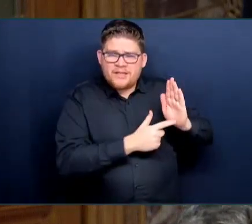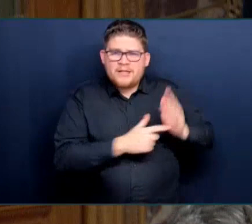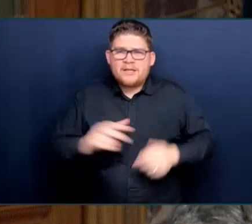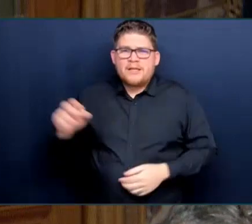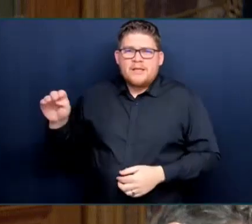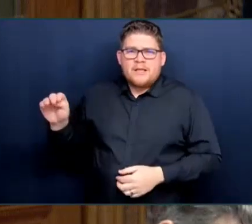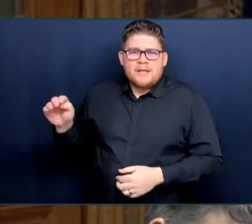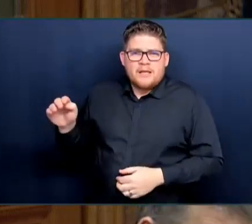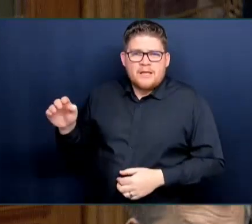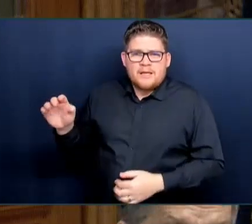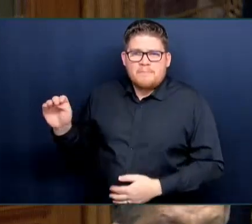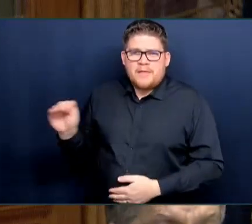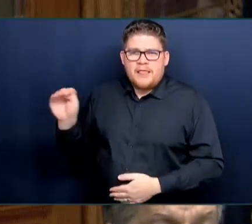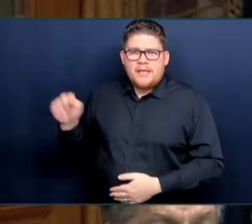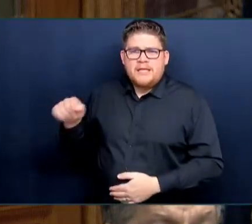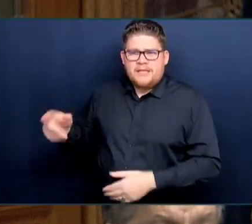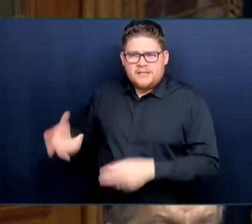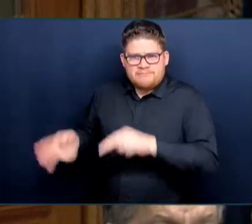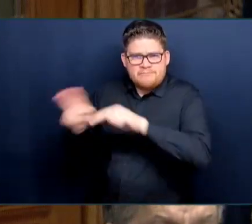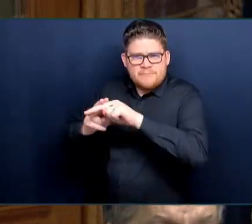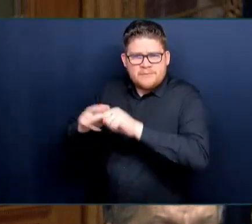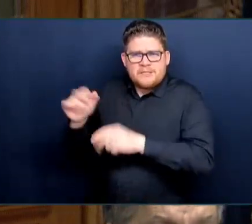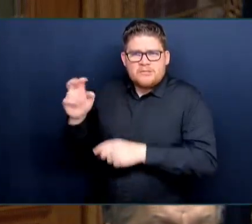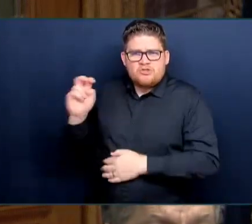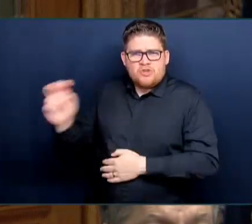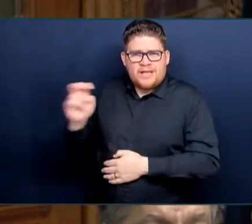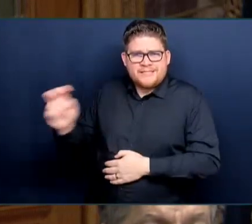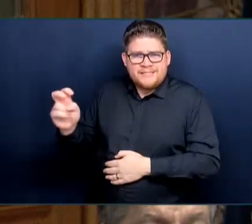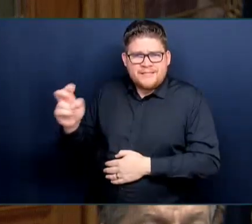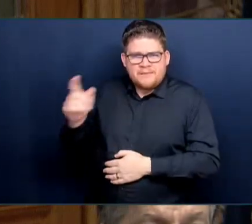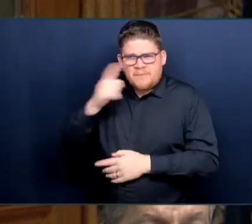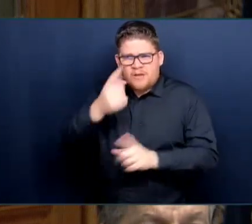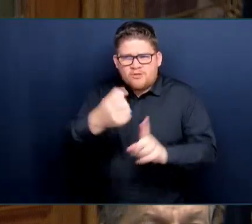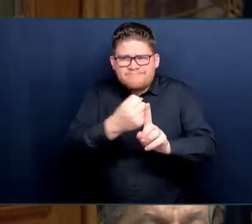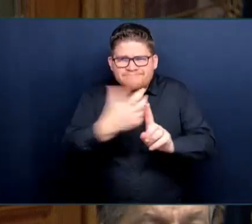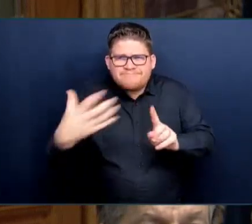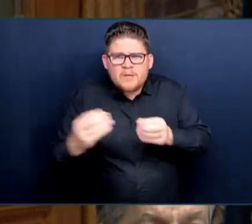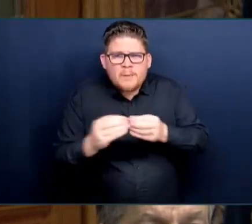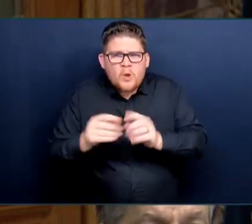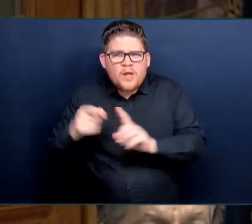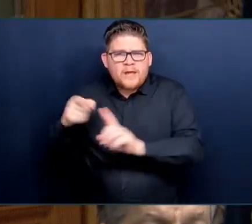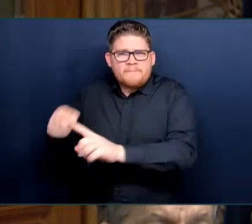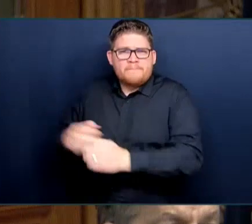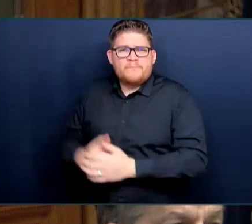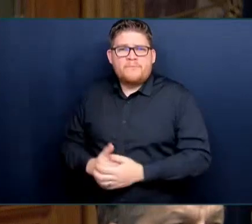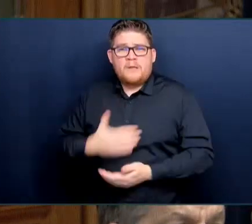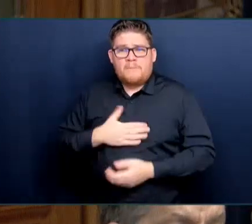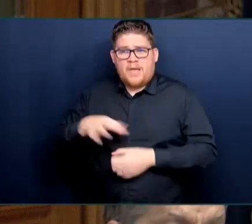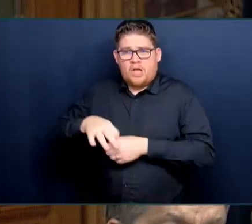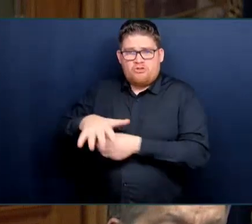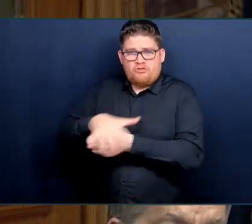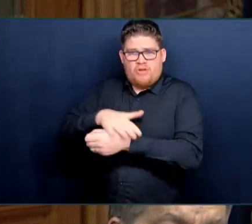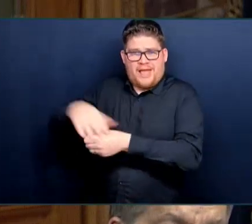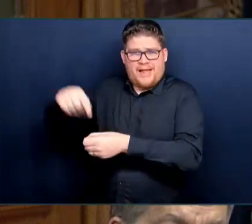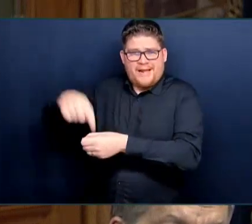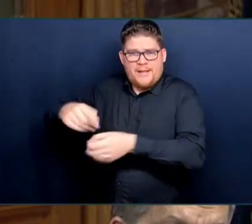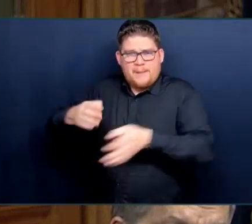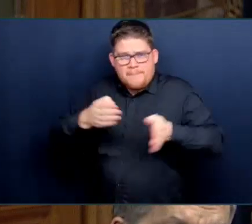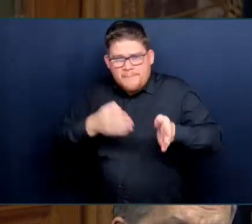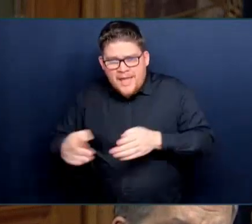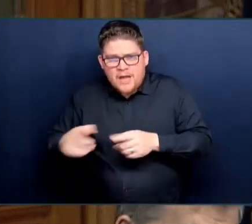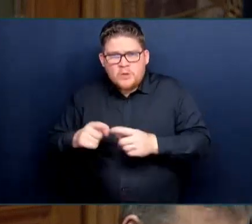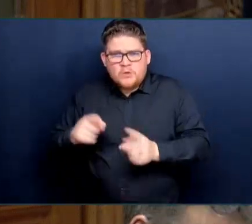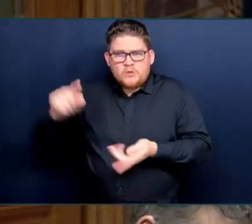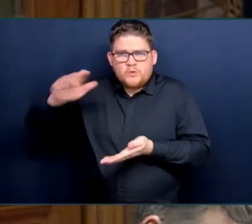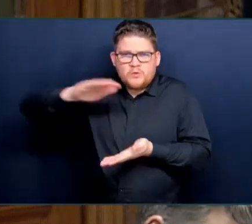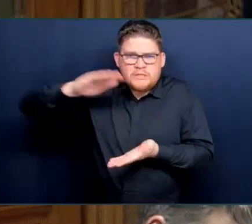I'm also hearing that the plan for my riding is actually to reduce the number of commuter buses, not increase. We